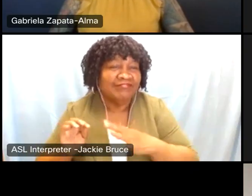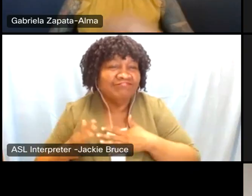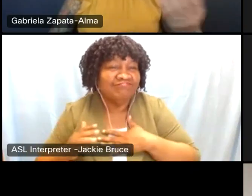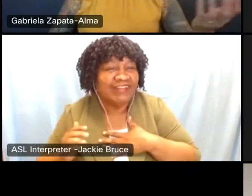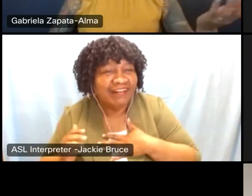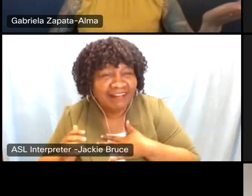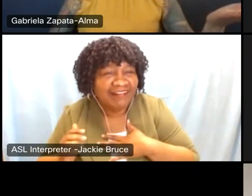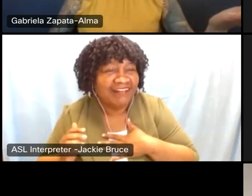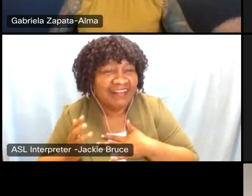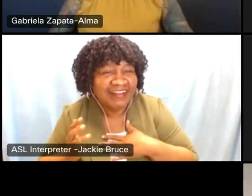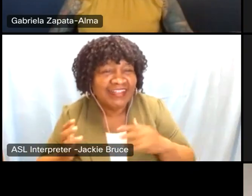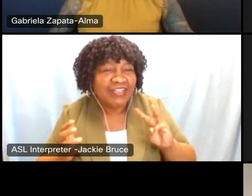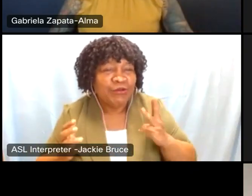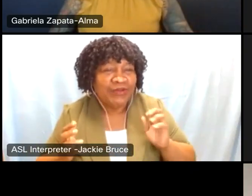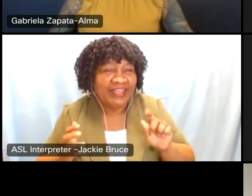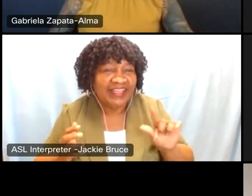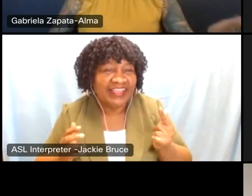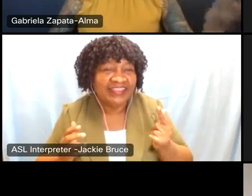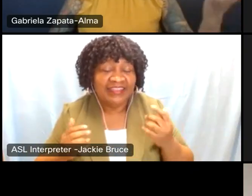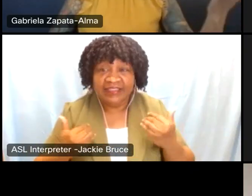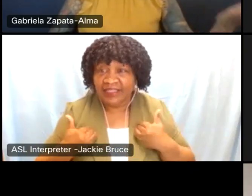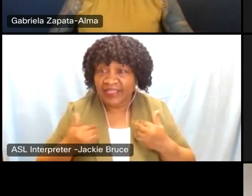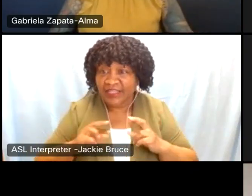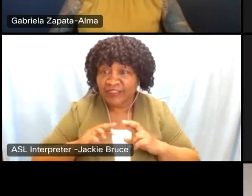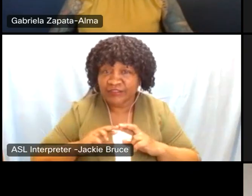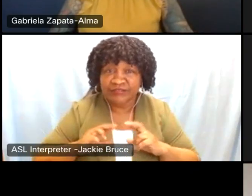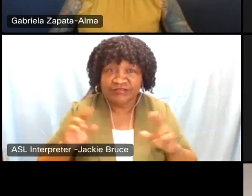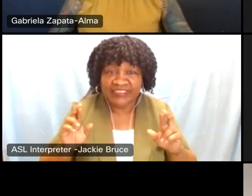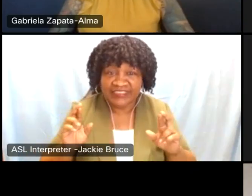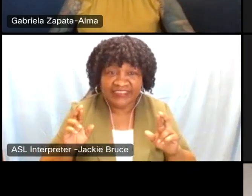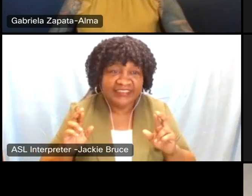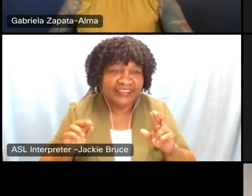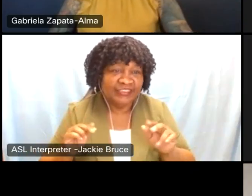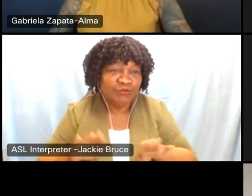will now open the virtual stage to La Doctora Yvette.